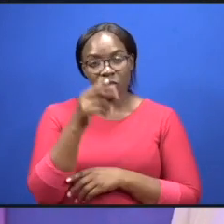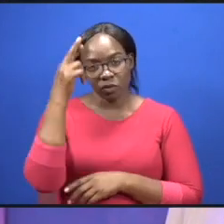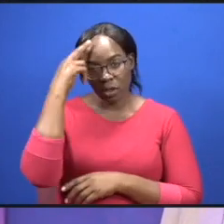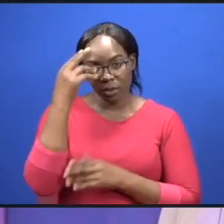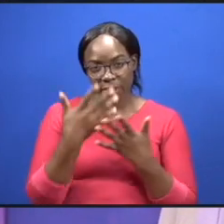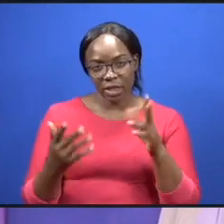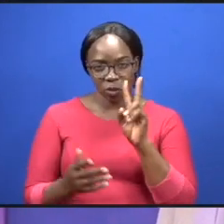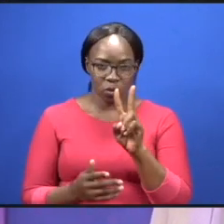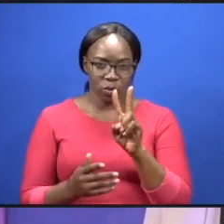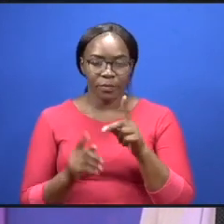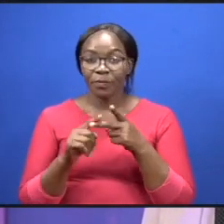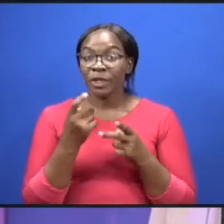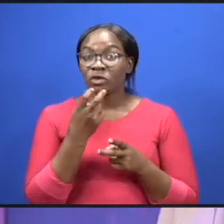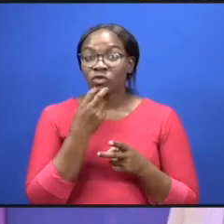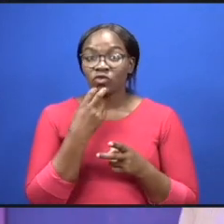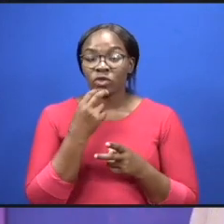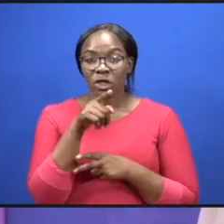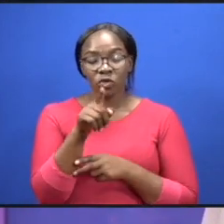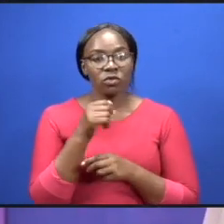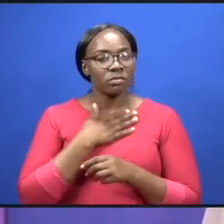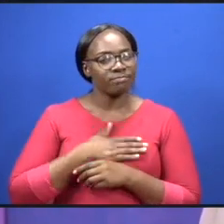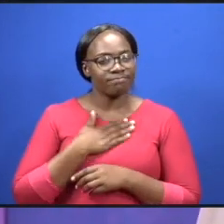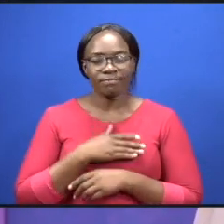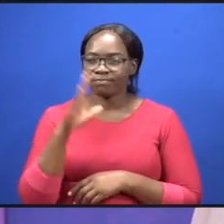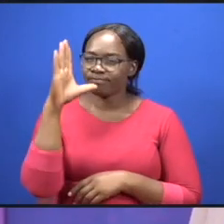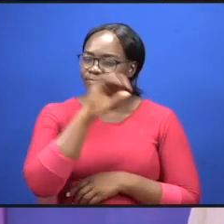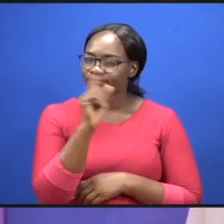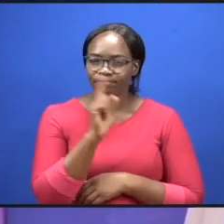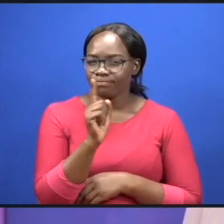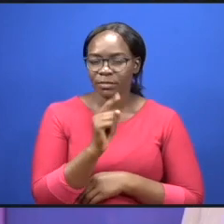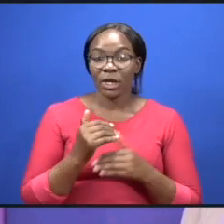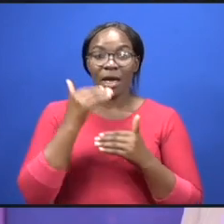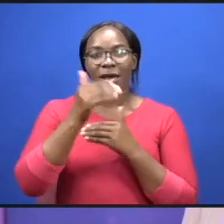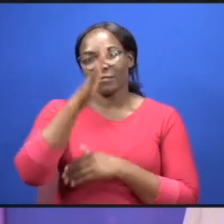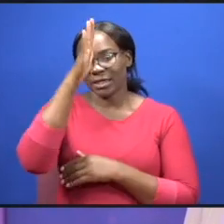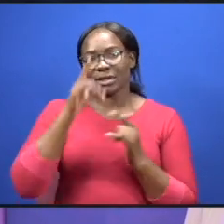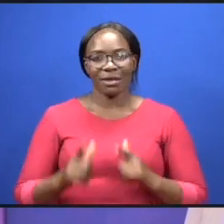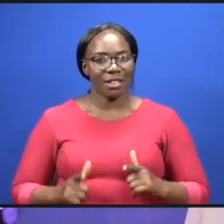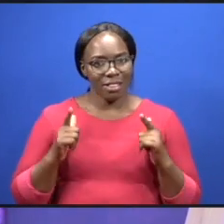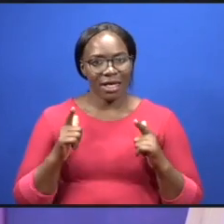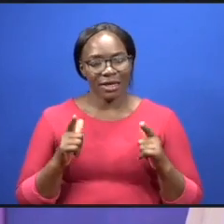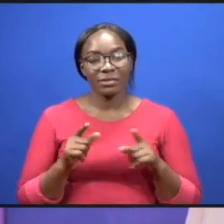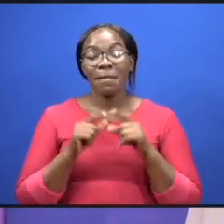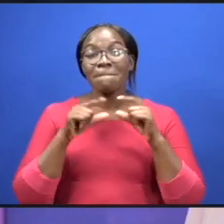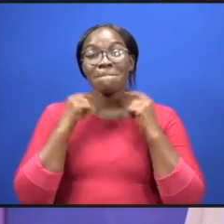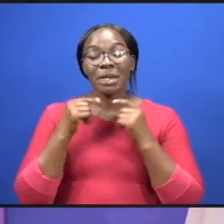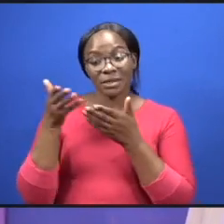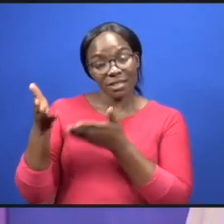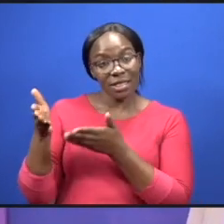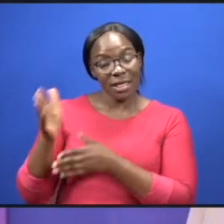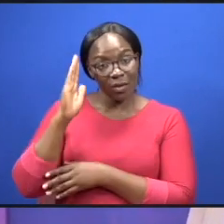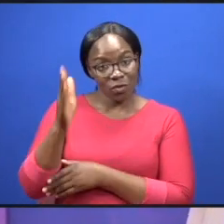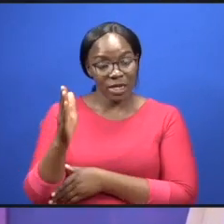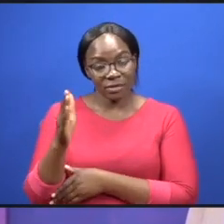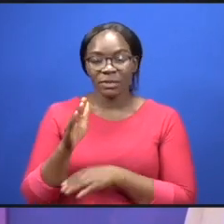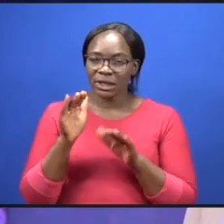things. Number one, on Tuesday, you cannot afford to miss our After Sunday Live, and the pastor will be present.